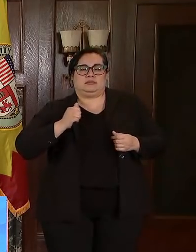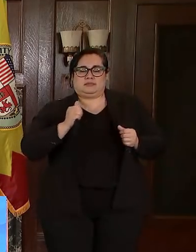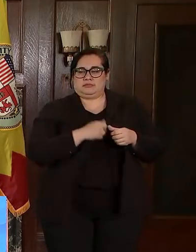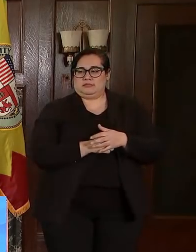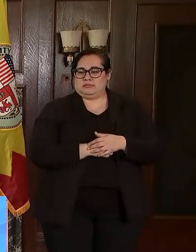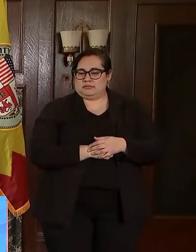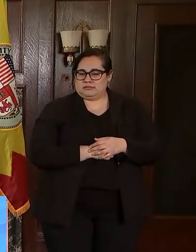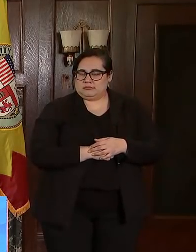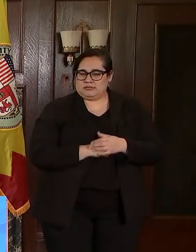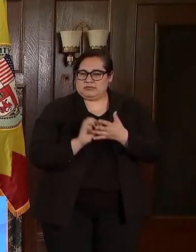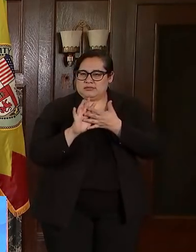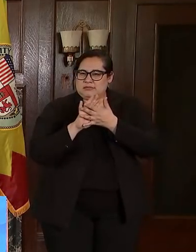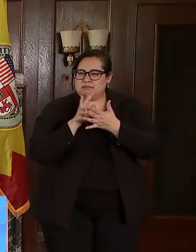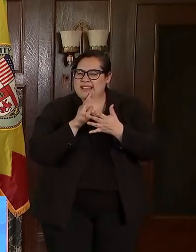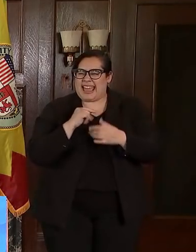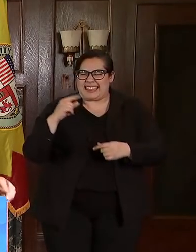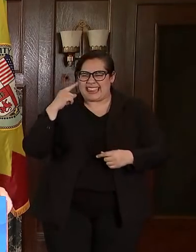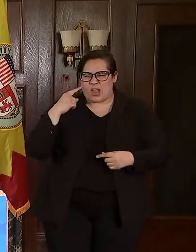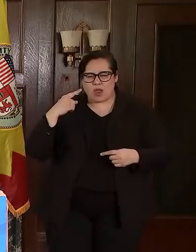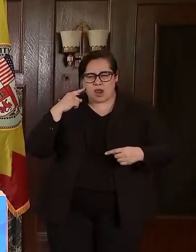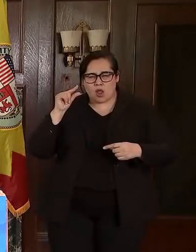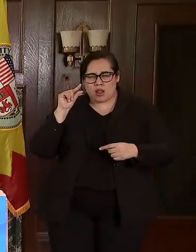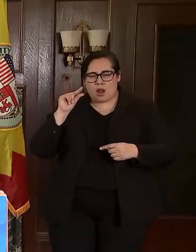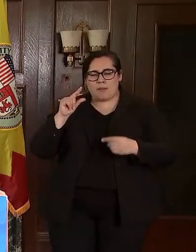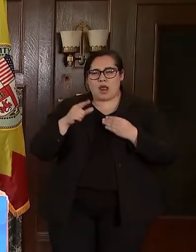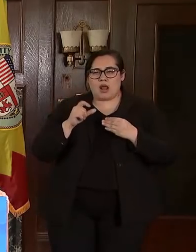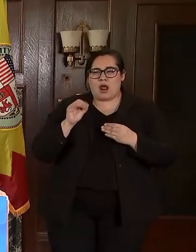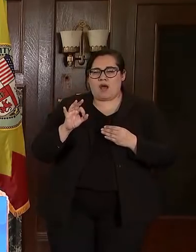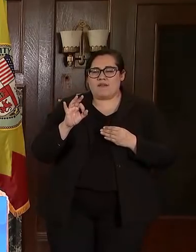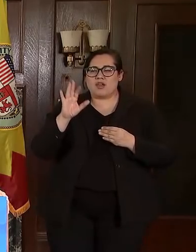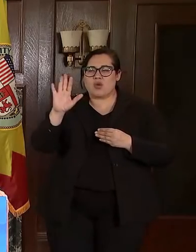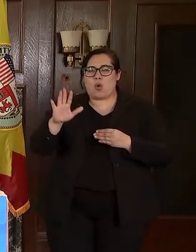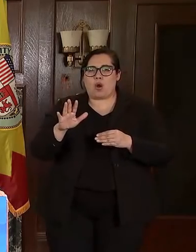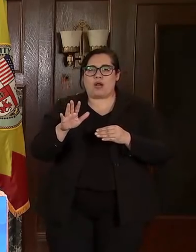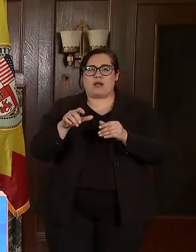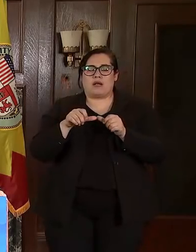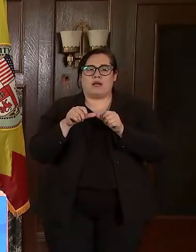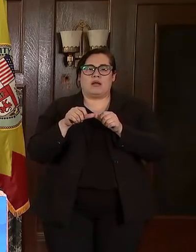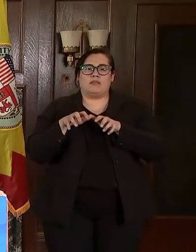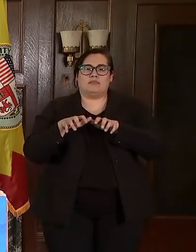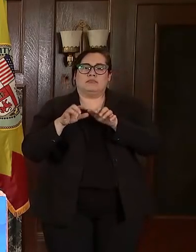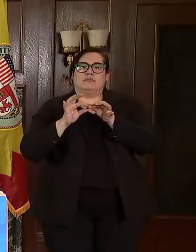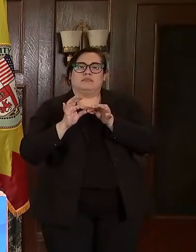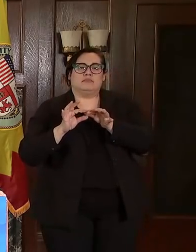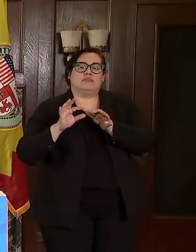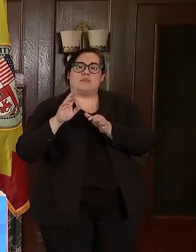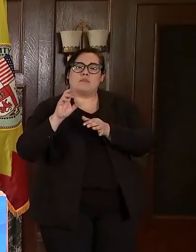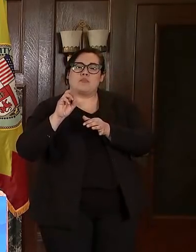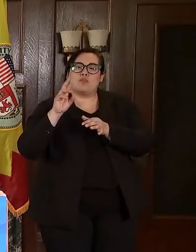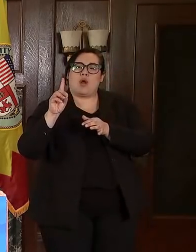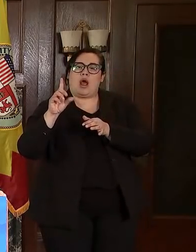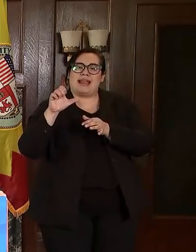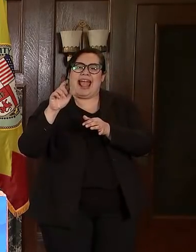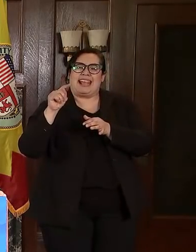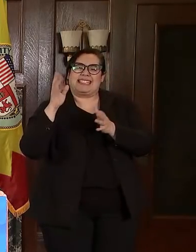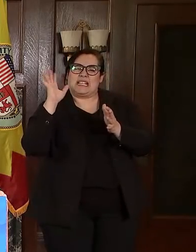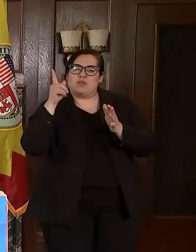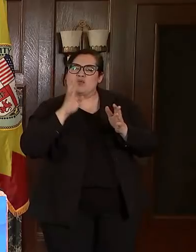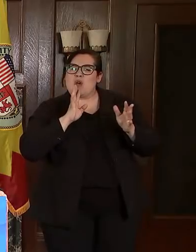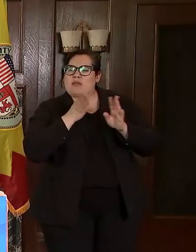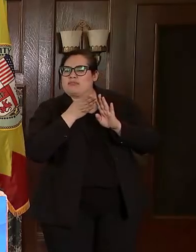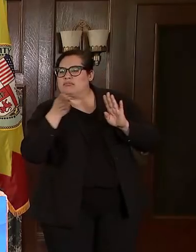Inland Empire. I think we are hearing a little bit of the broadcast, but Alex, he might be actually speaking right now. So we'll come back. Alex, call